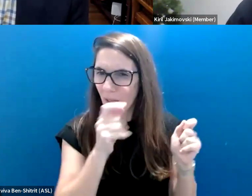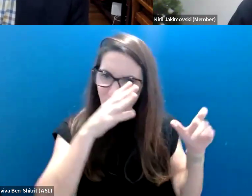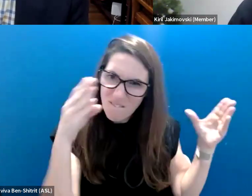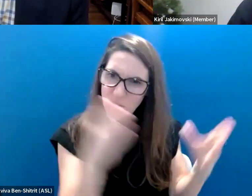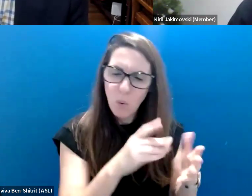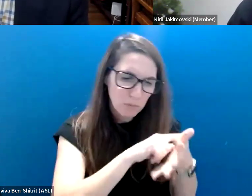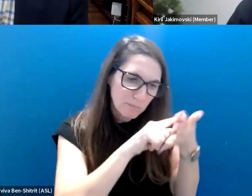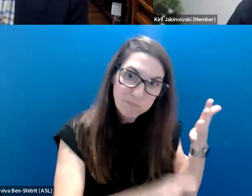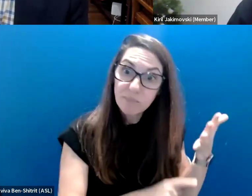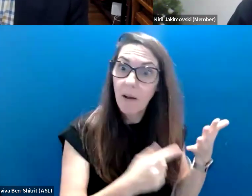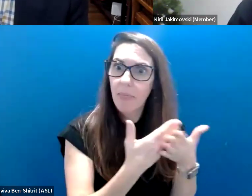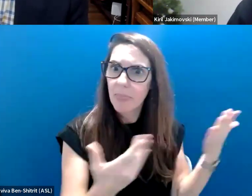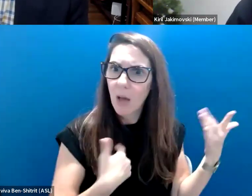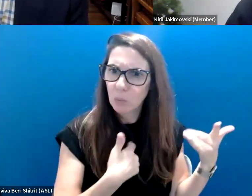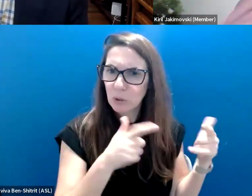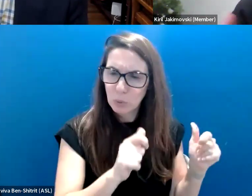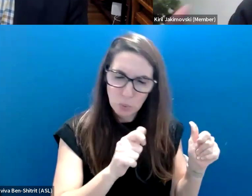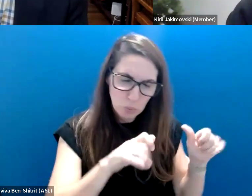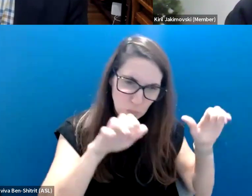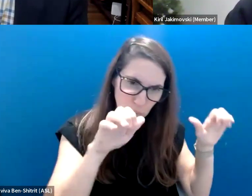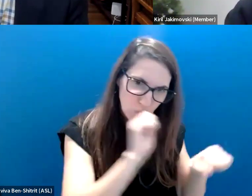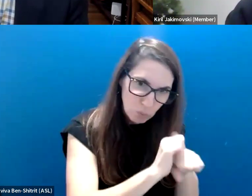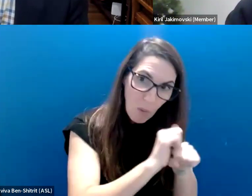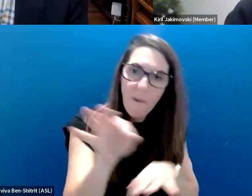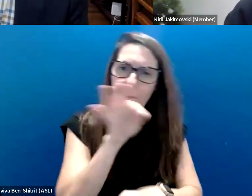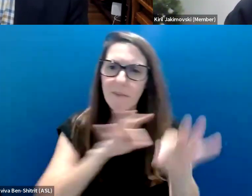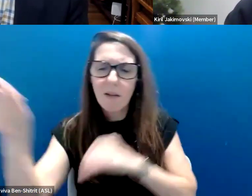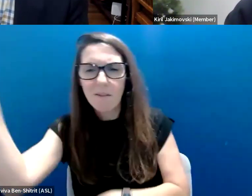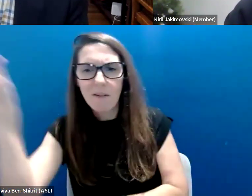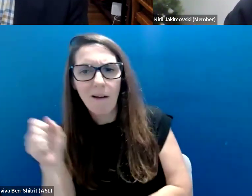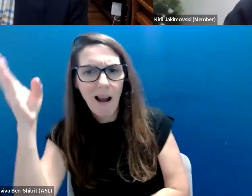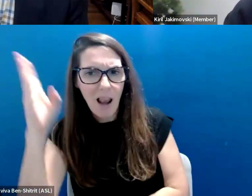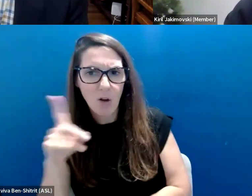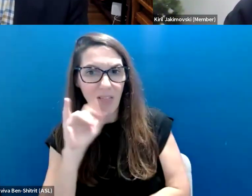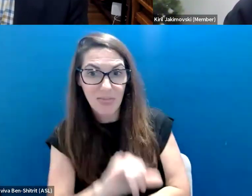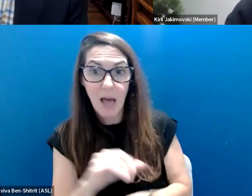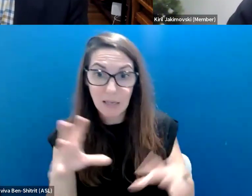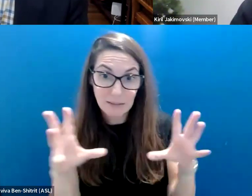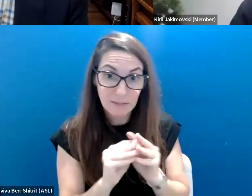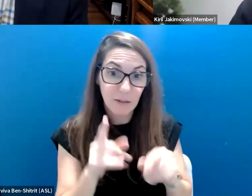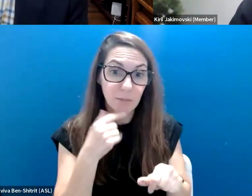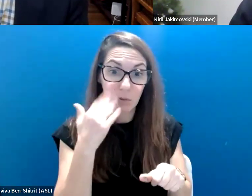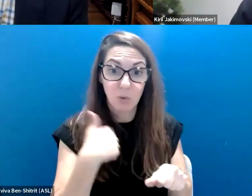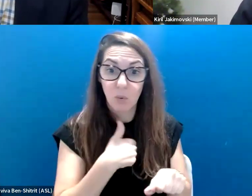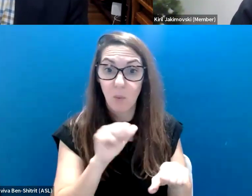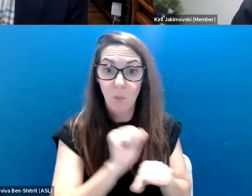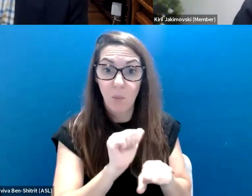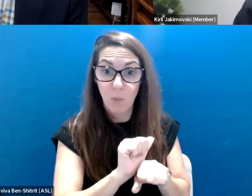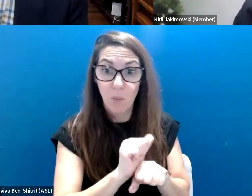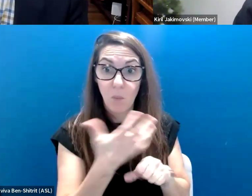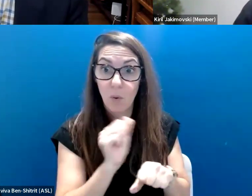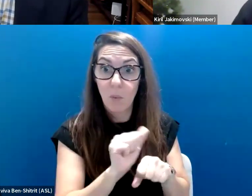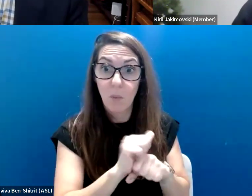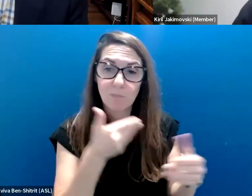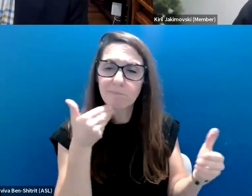track in terms of producing recommendations and working towards NAP 6. Over.